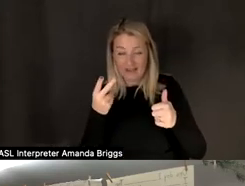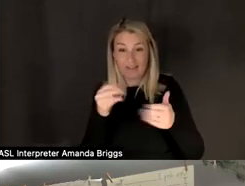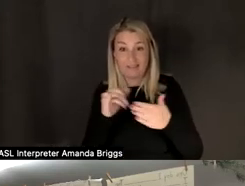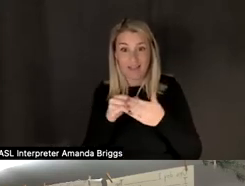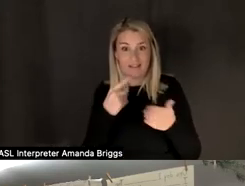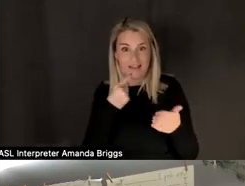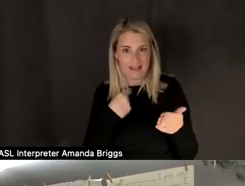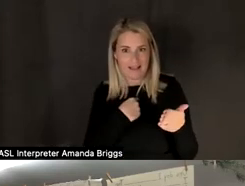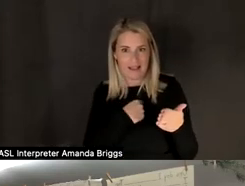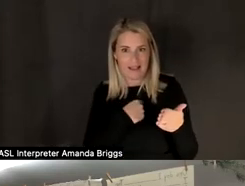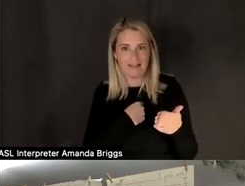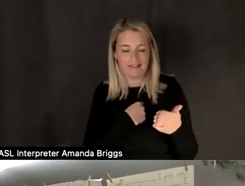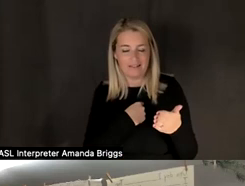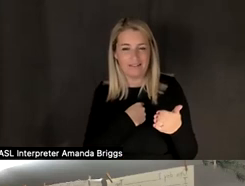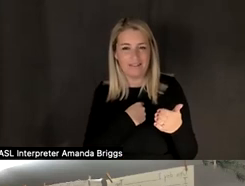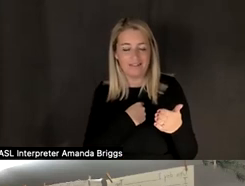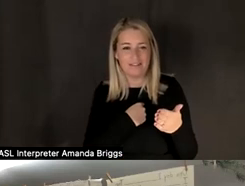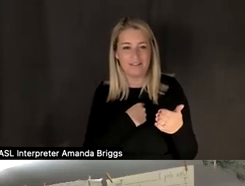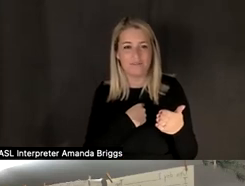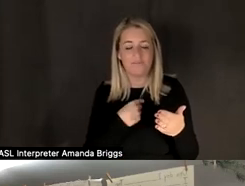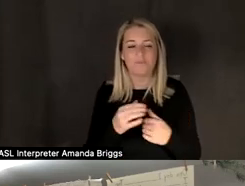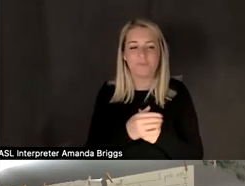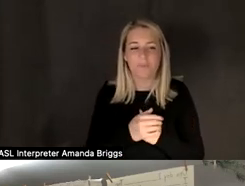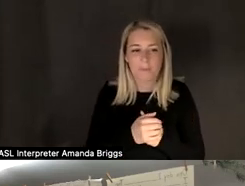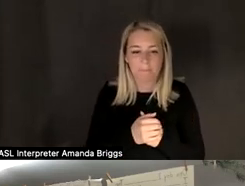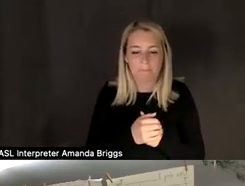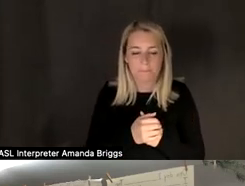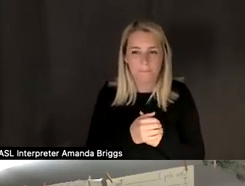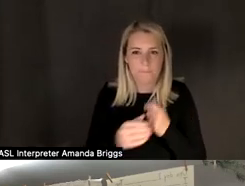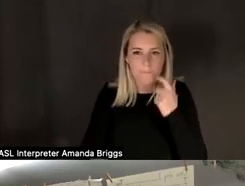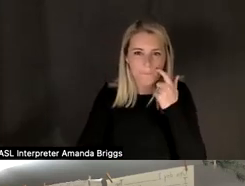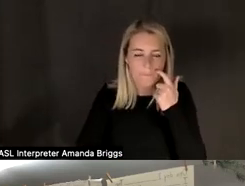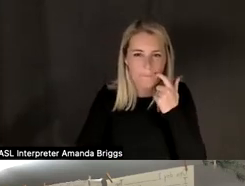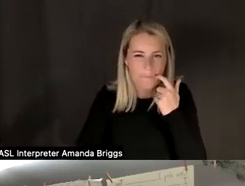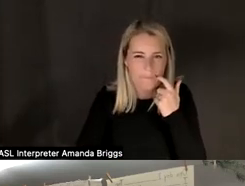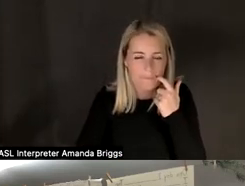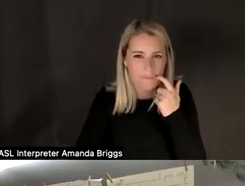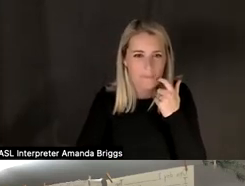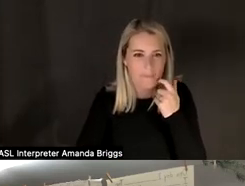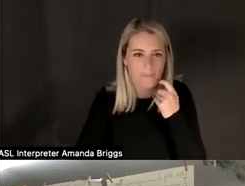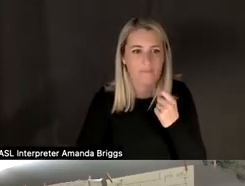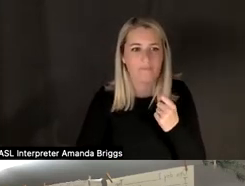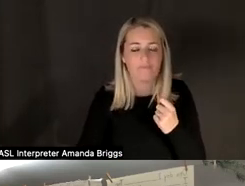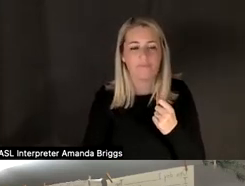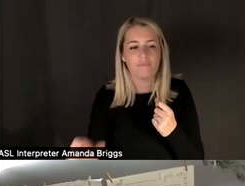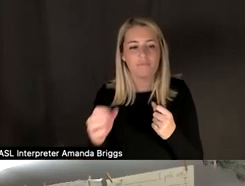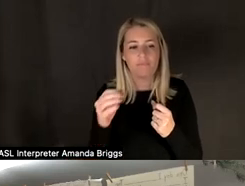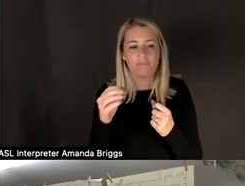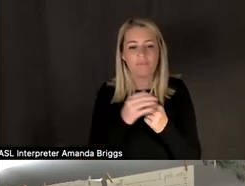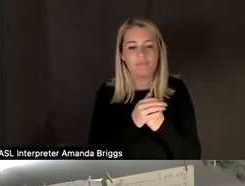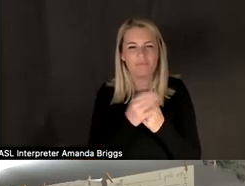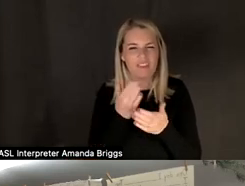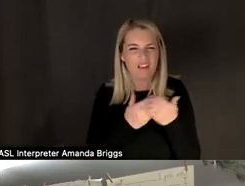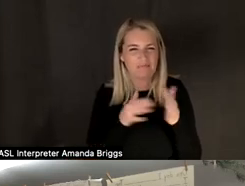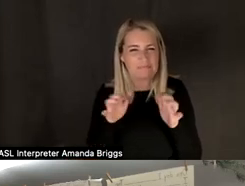two classes and 24 kids in each class, so 48 kids. And in 2020, you know that famous